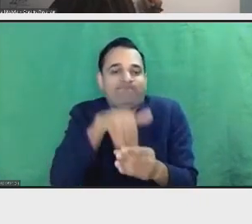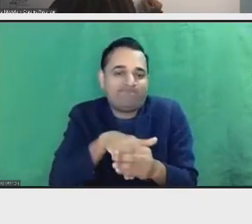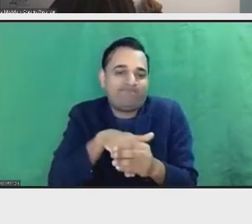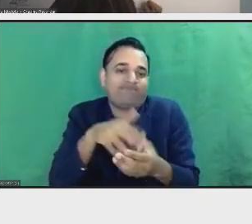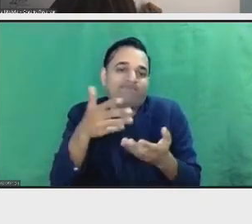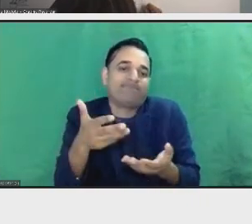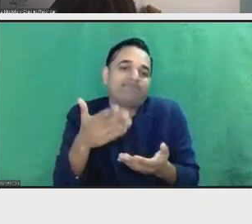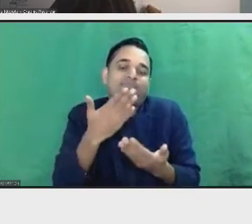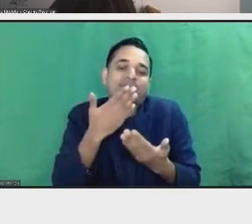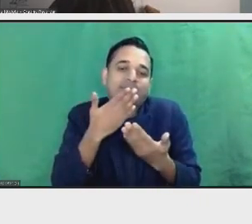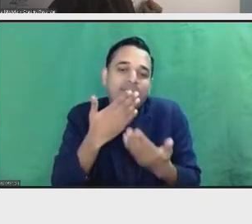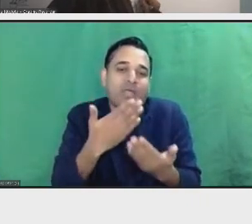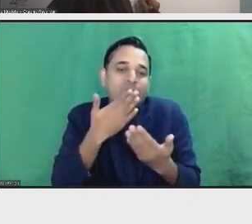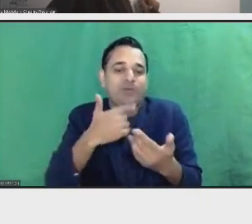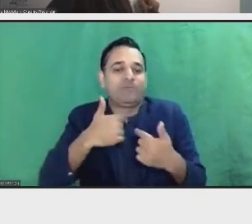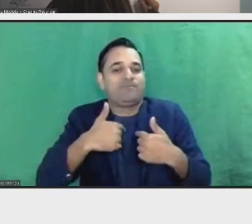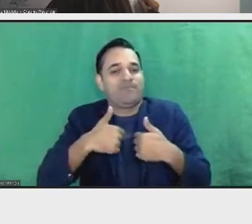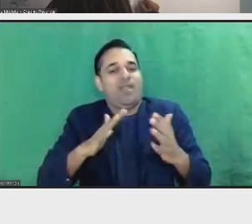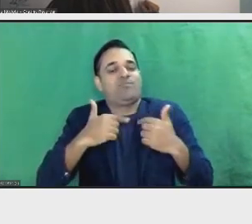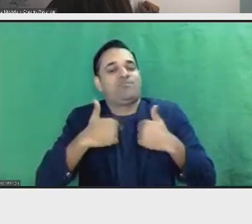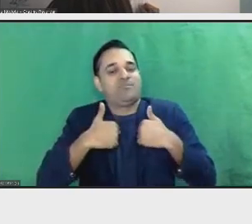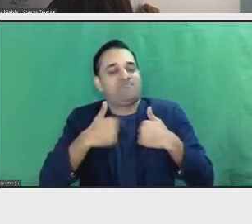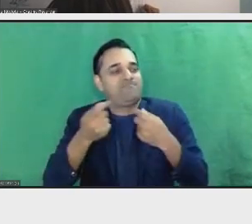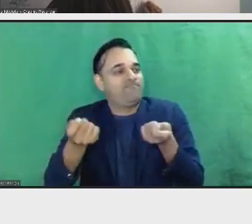hand it back over to Pamela for the closing session.